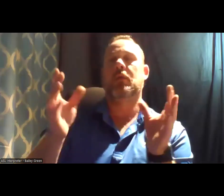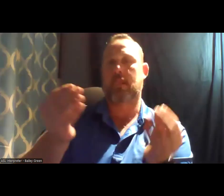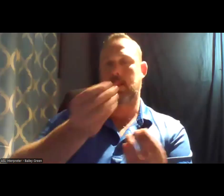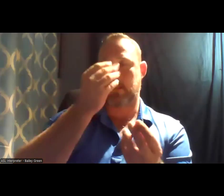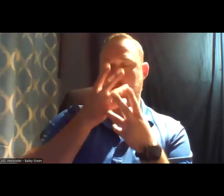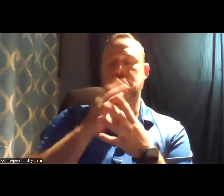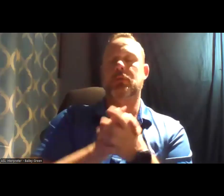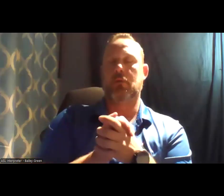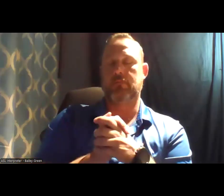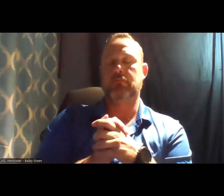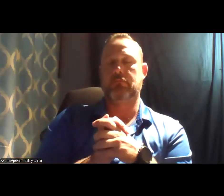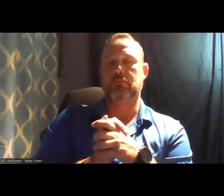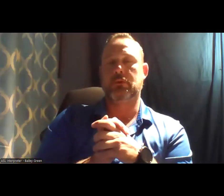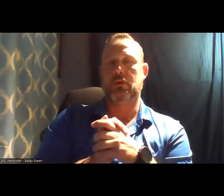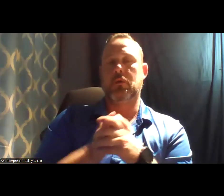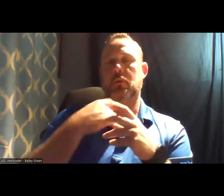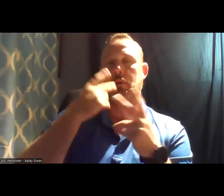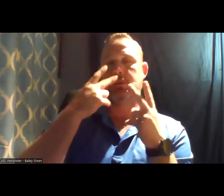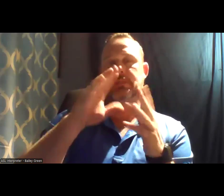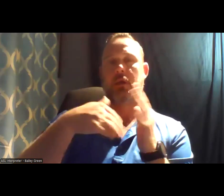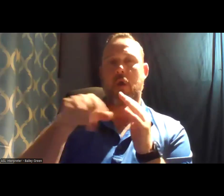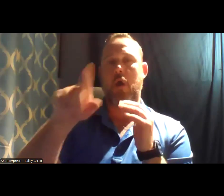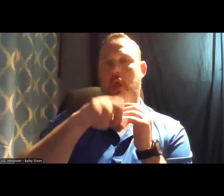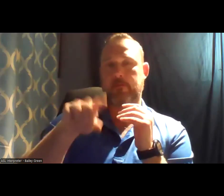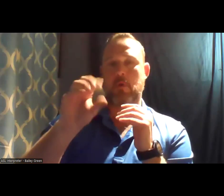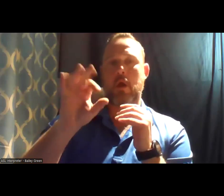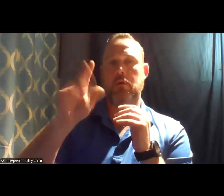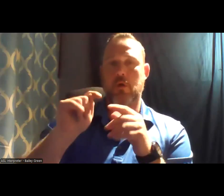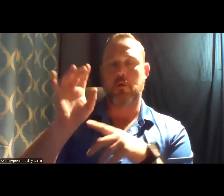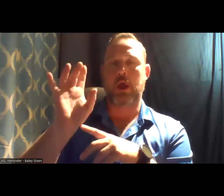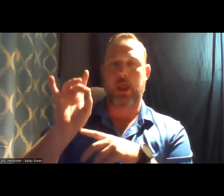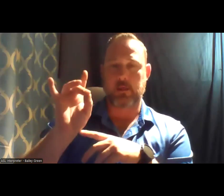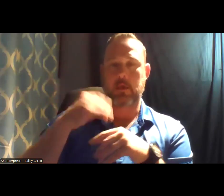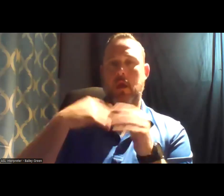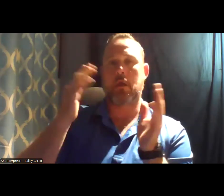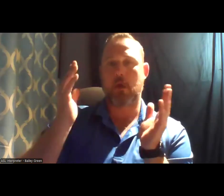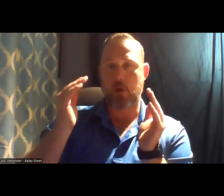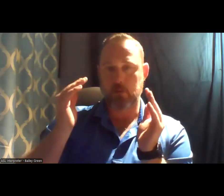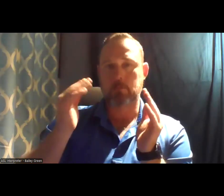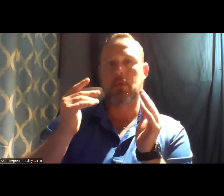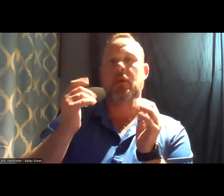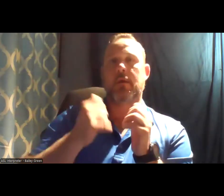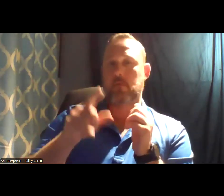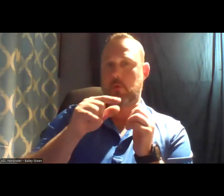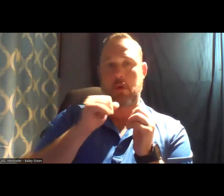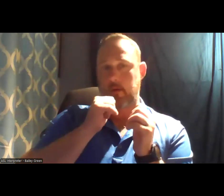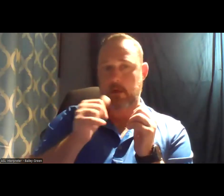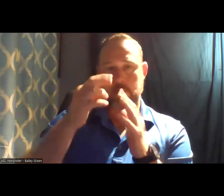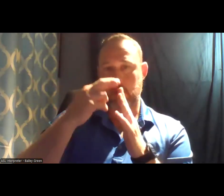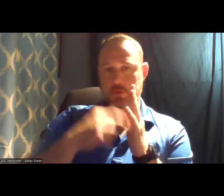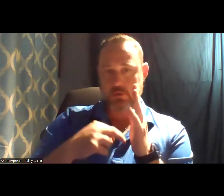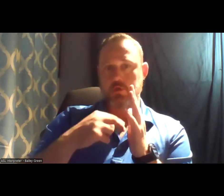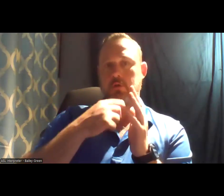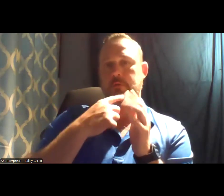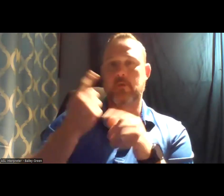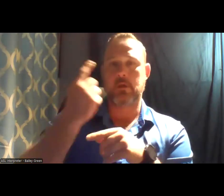know. We will see all of you October 8th, I hope. So I hope everyone, if you haven't yet registered for the